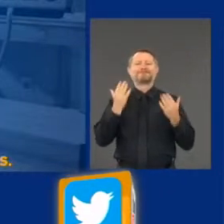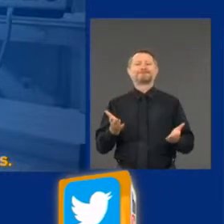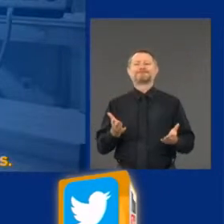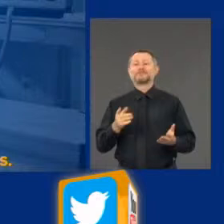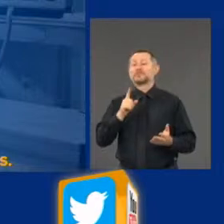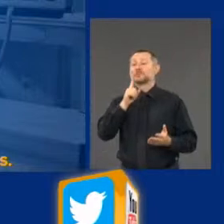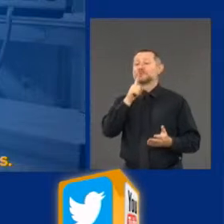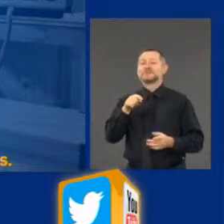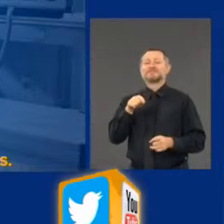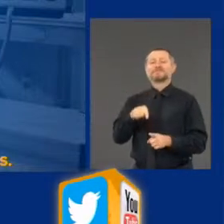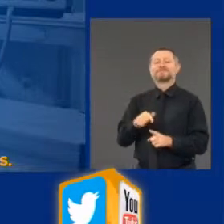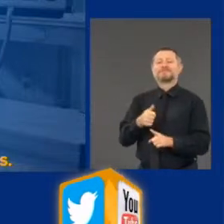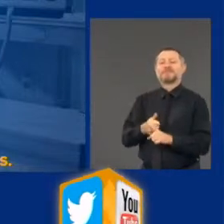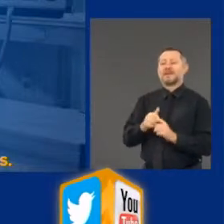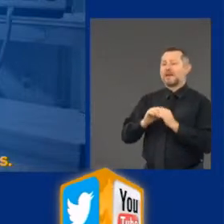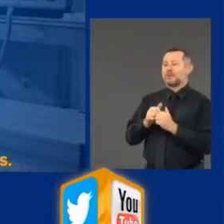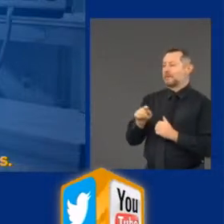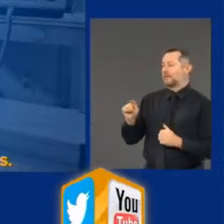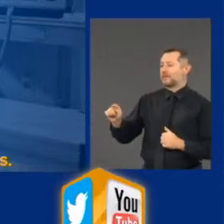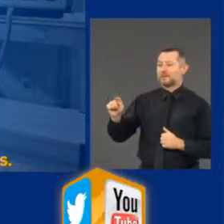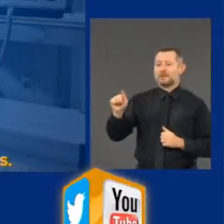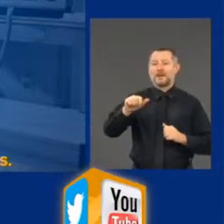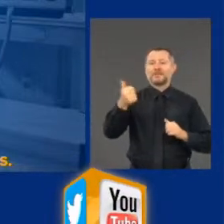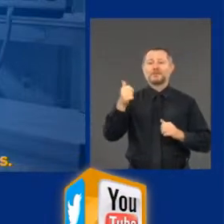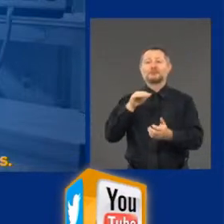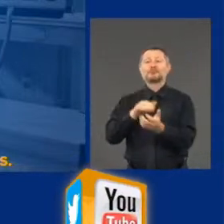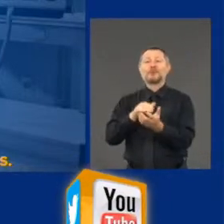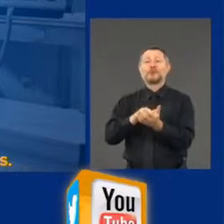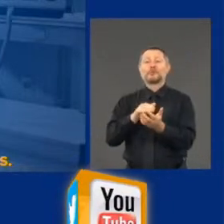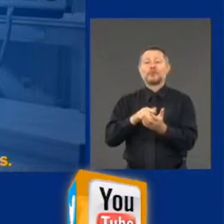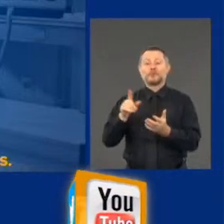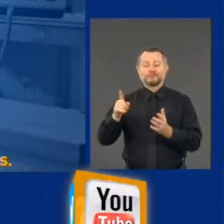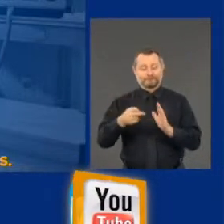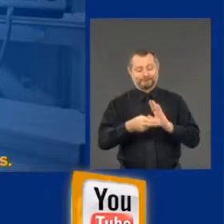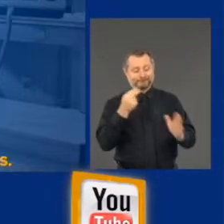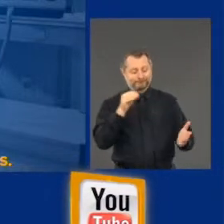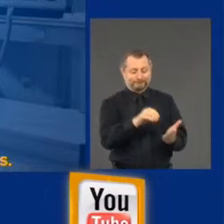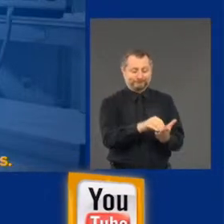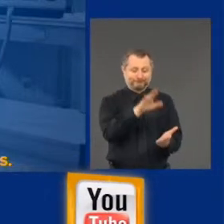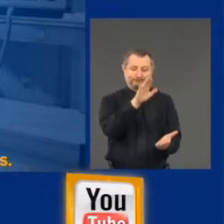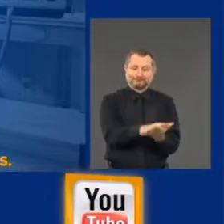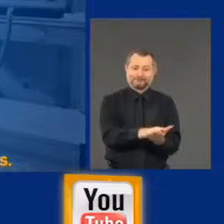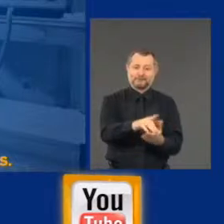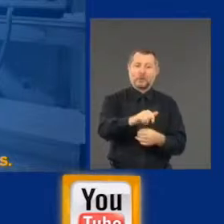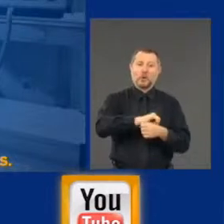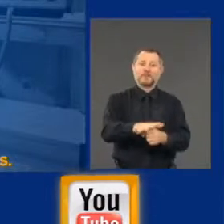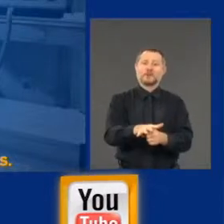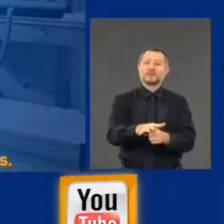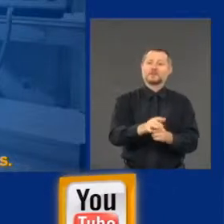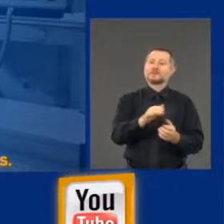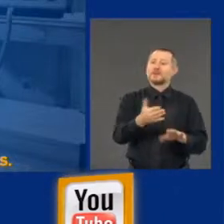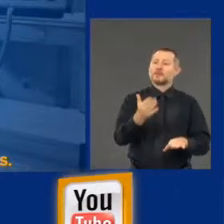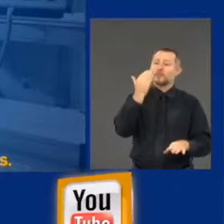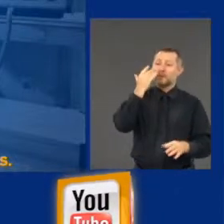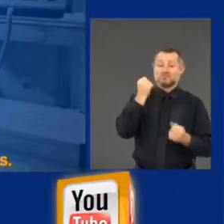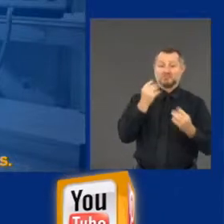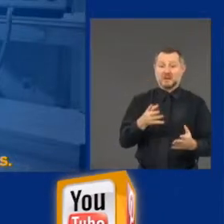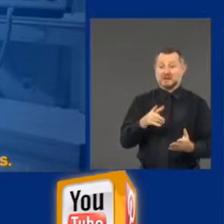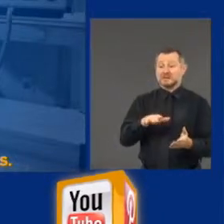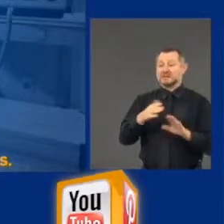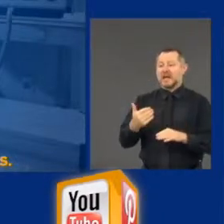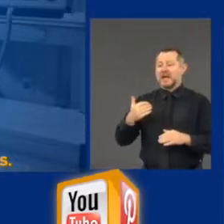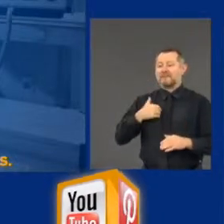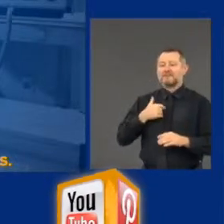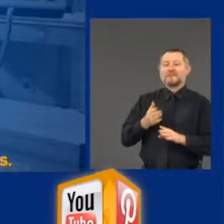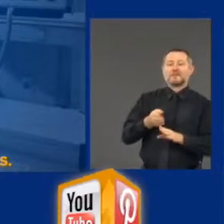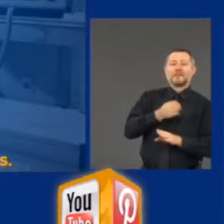happen to certify a cause of death. Many of these people will have comorbidities, so you could have a heart disease, you